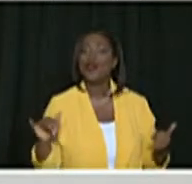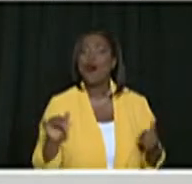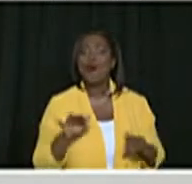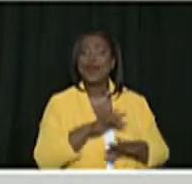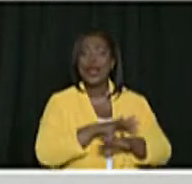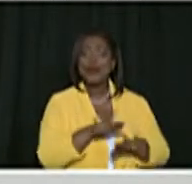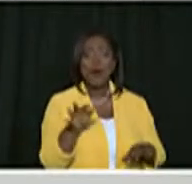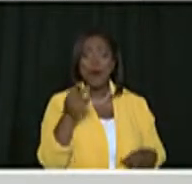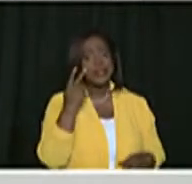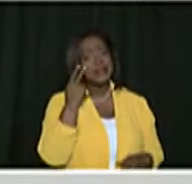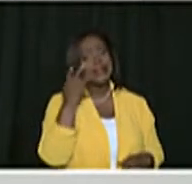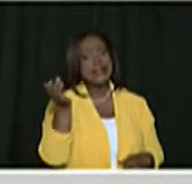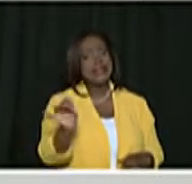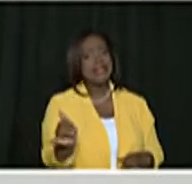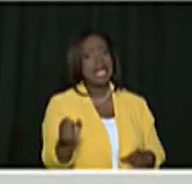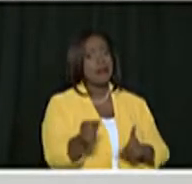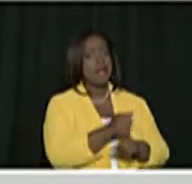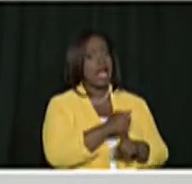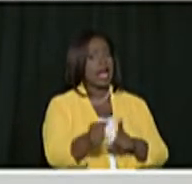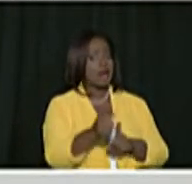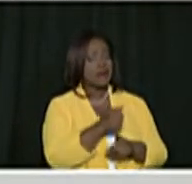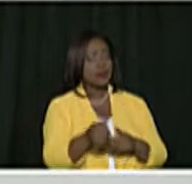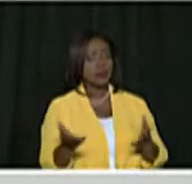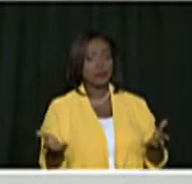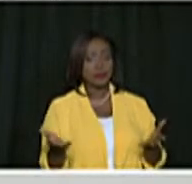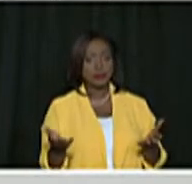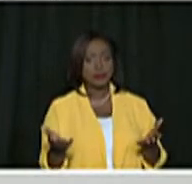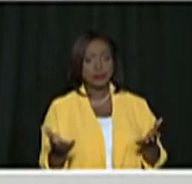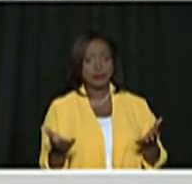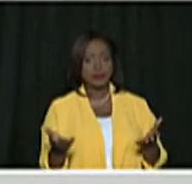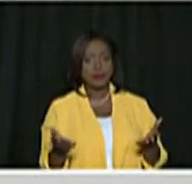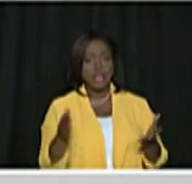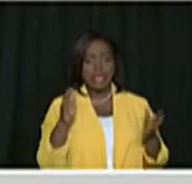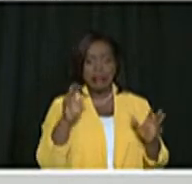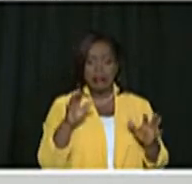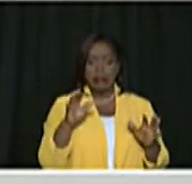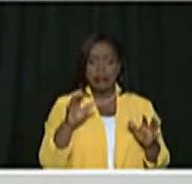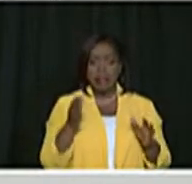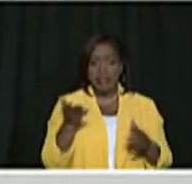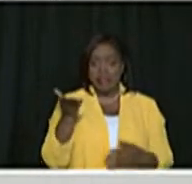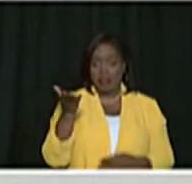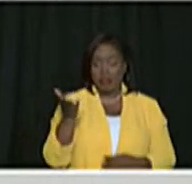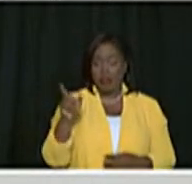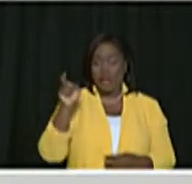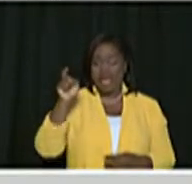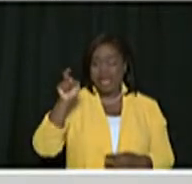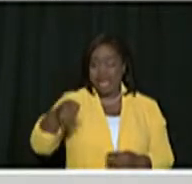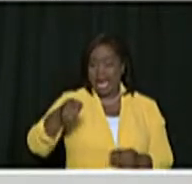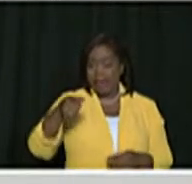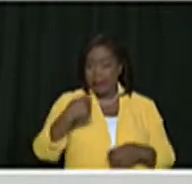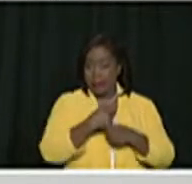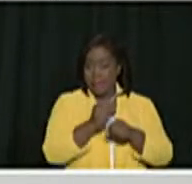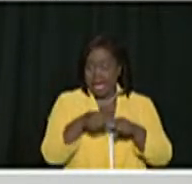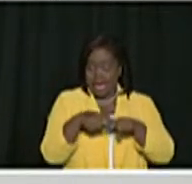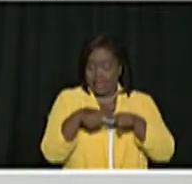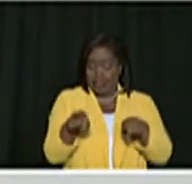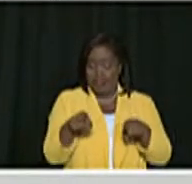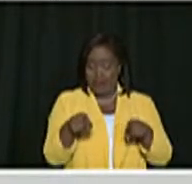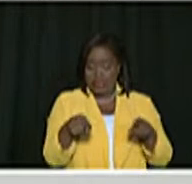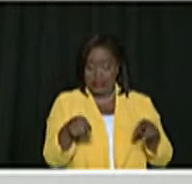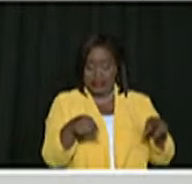abuse. Is there a distinction to be made between discipline and